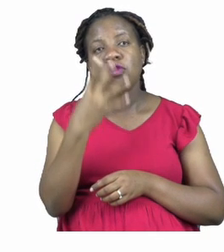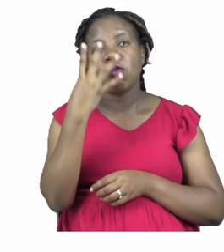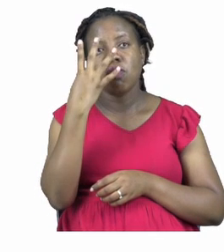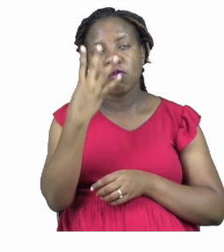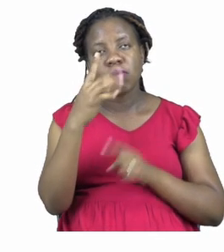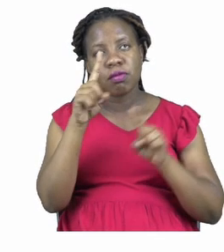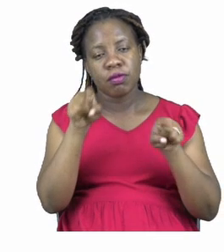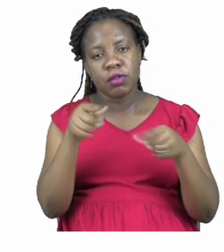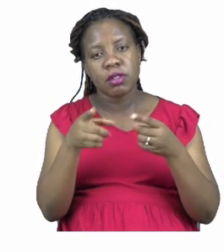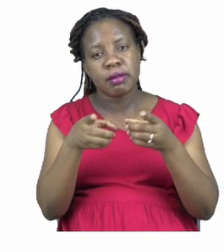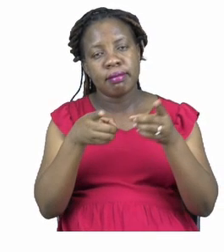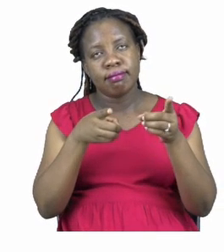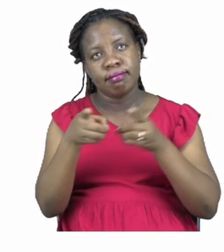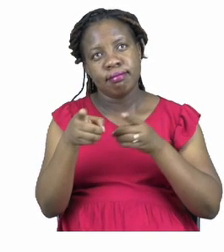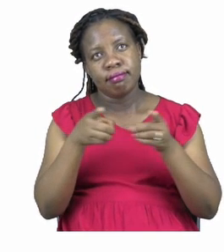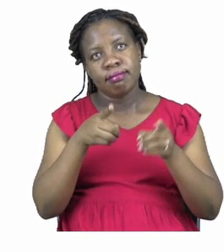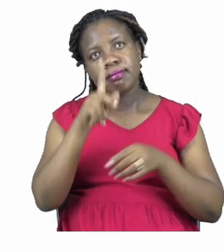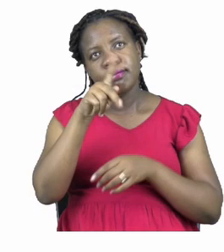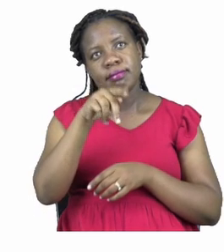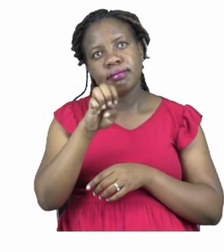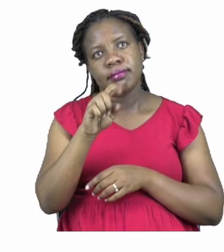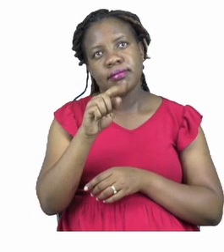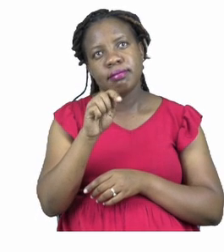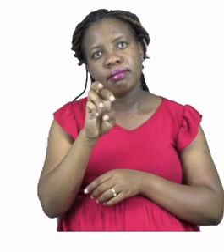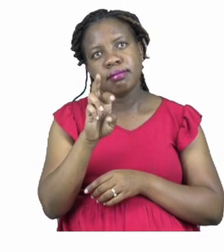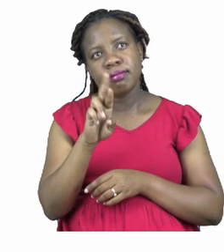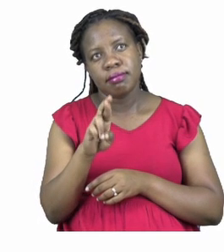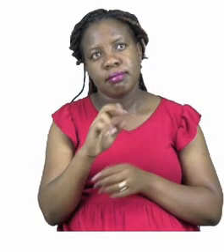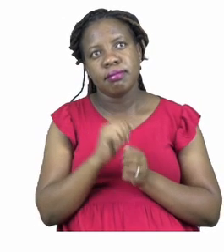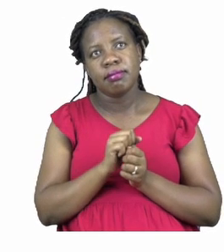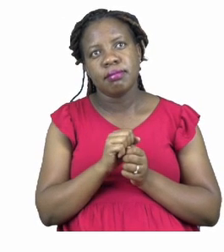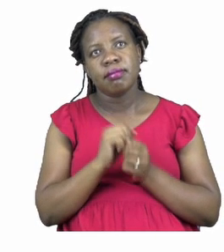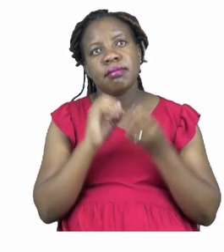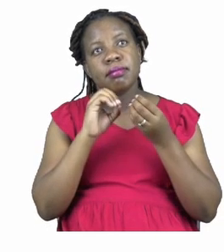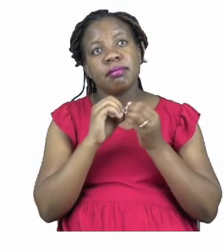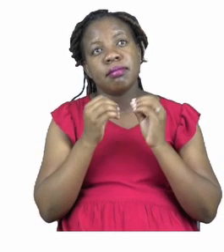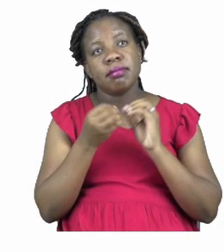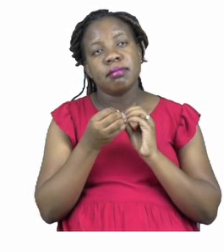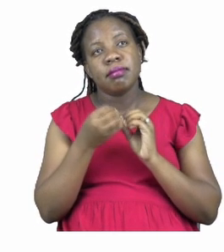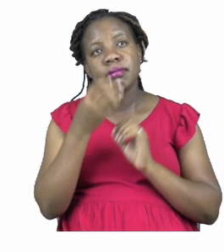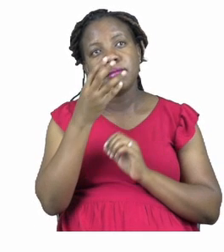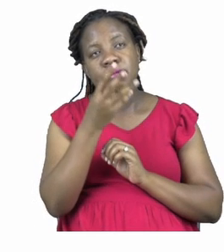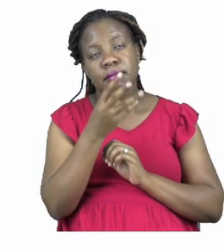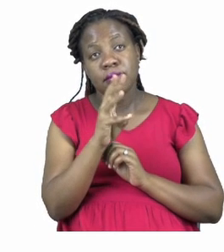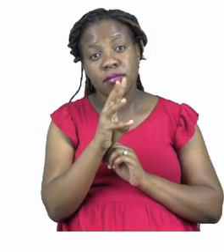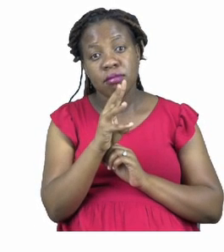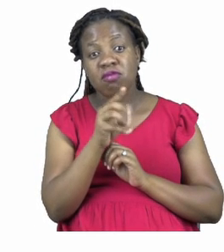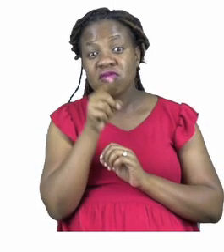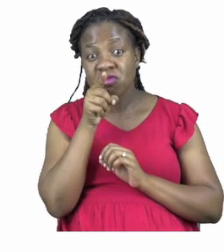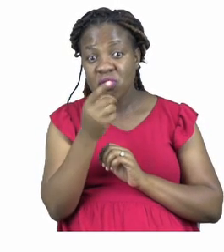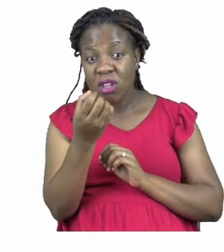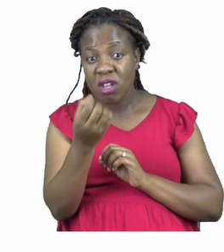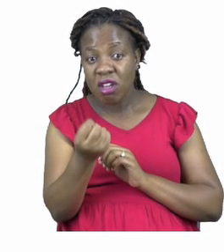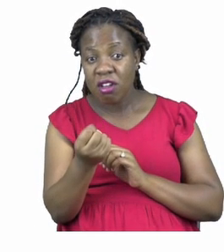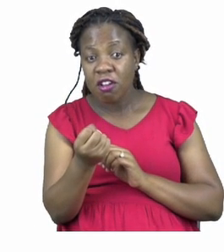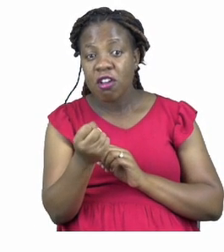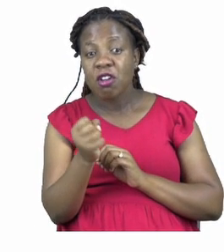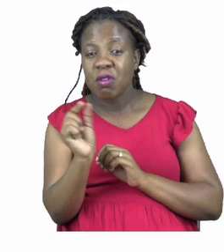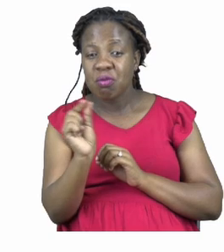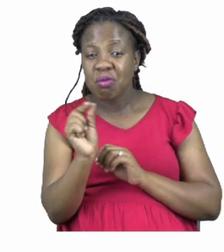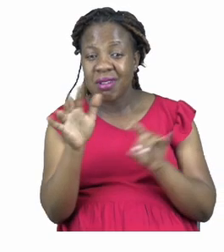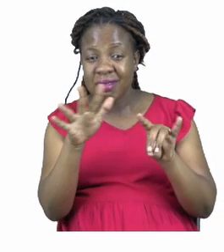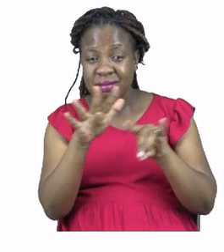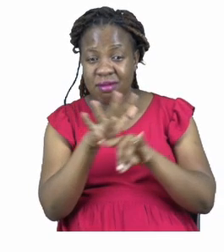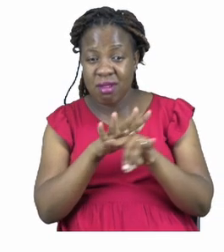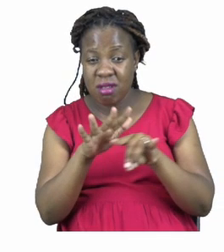Number 6 says, do you have a pet? Then number 7 says, if yes,